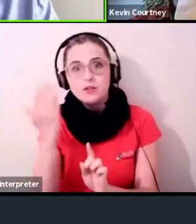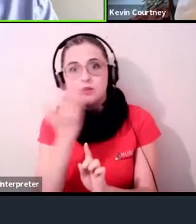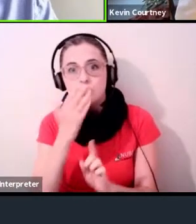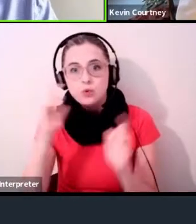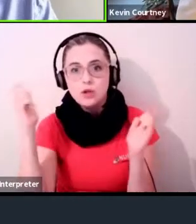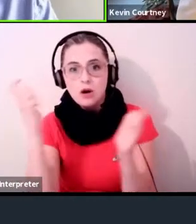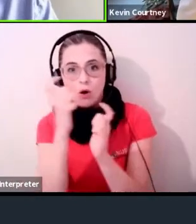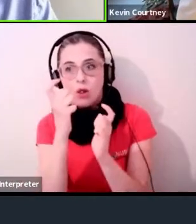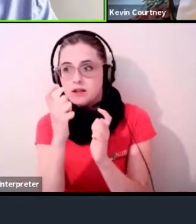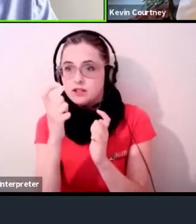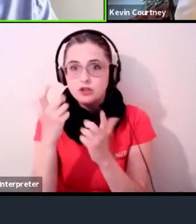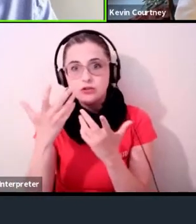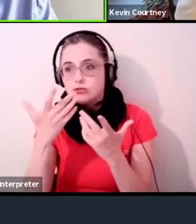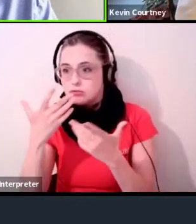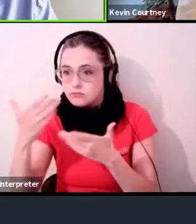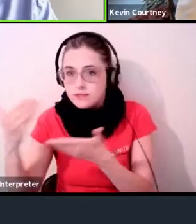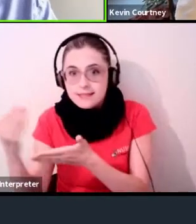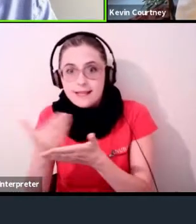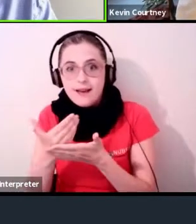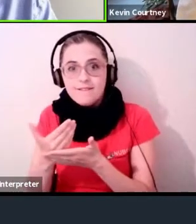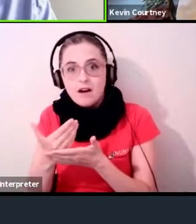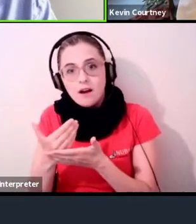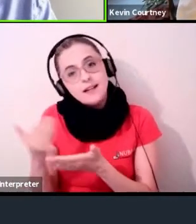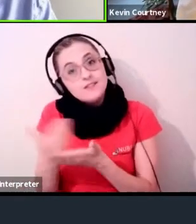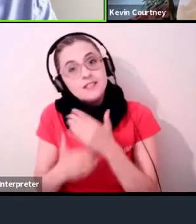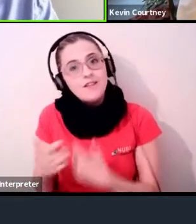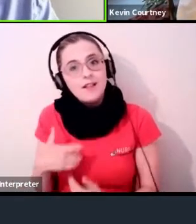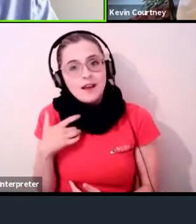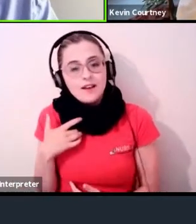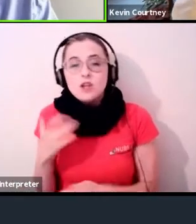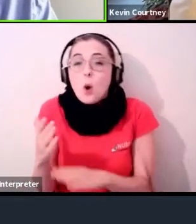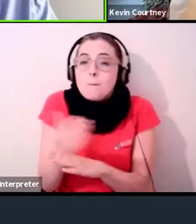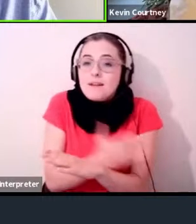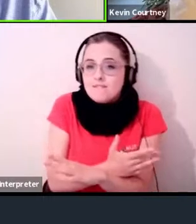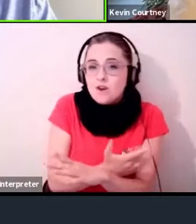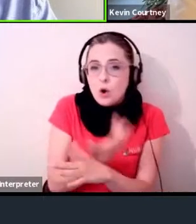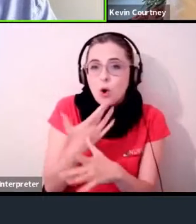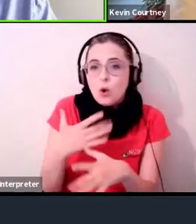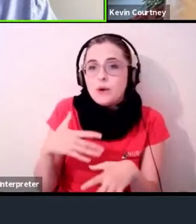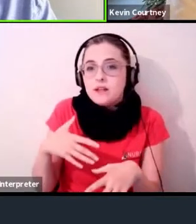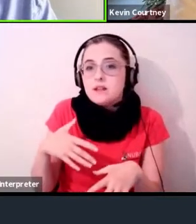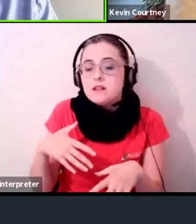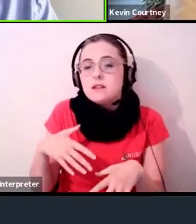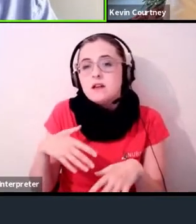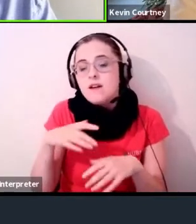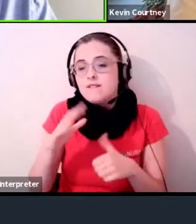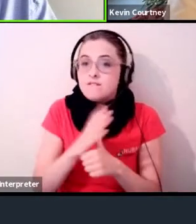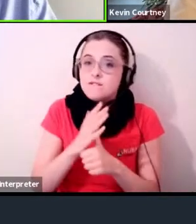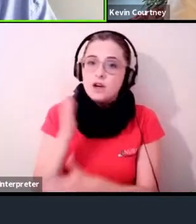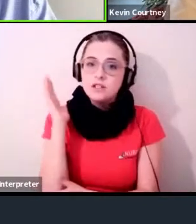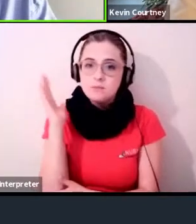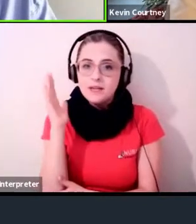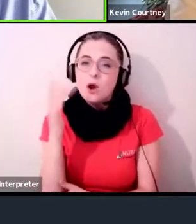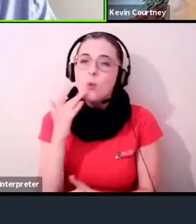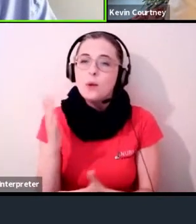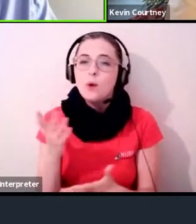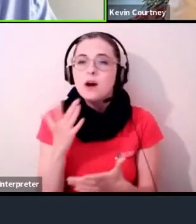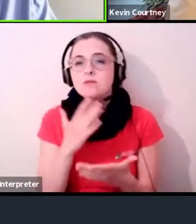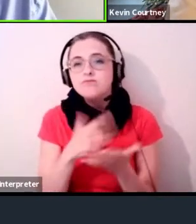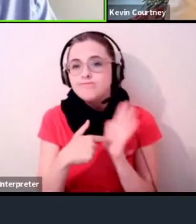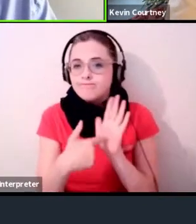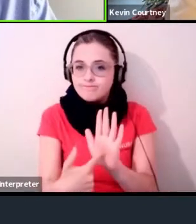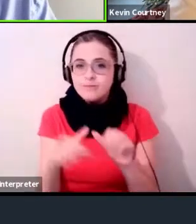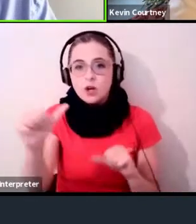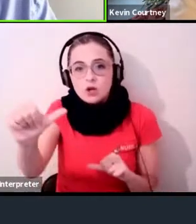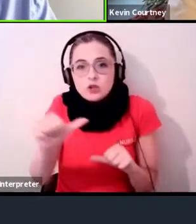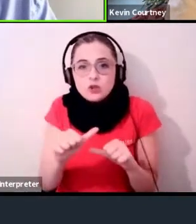lives. But before we hear from our first speaker, we'd first like to share a short video highlighting just some of the